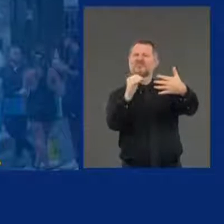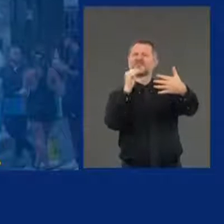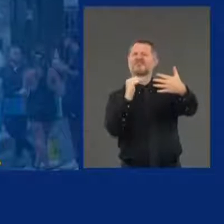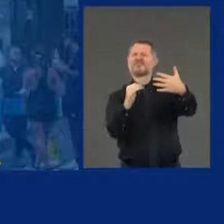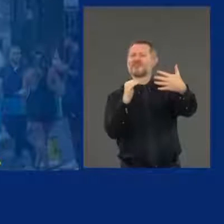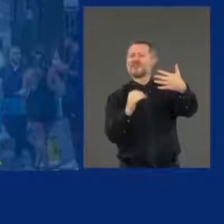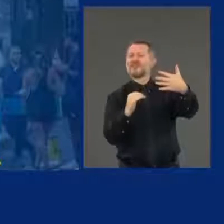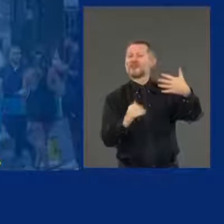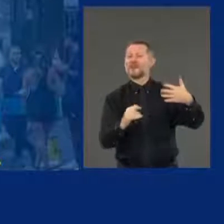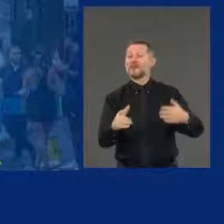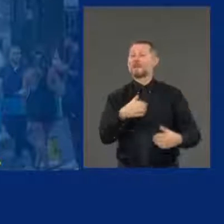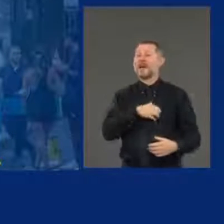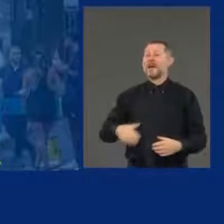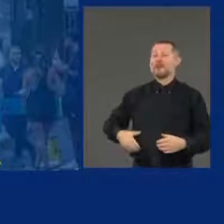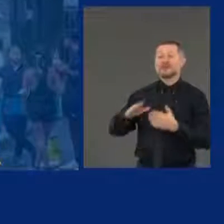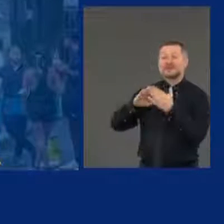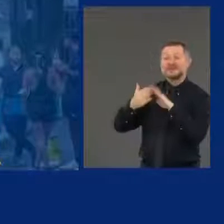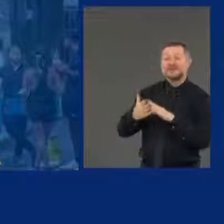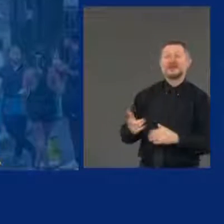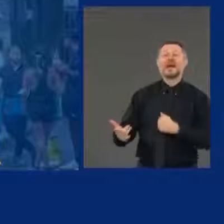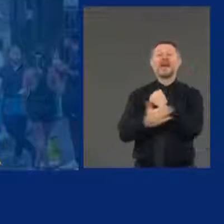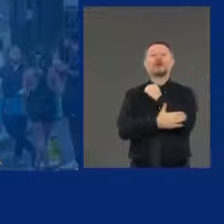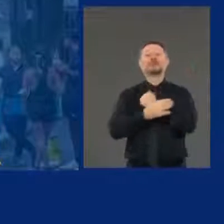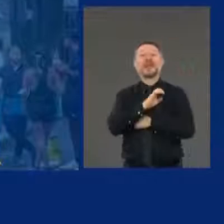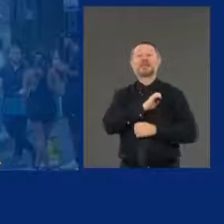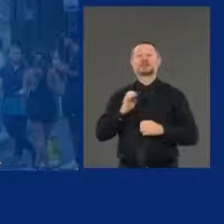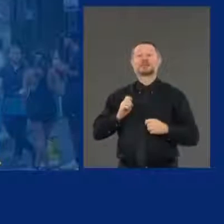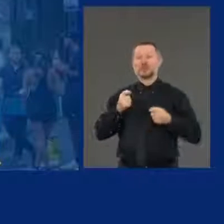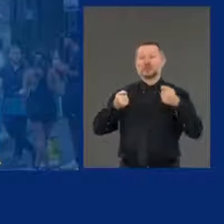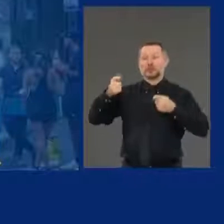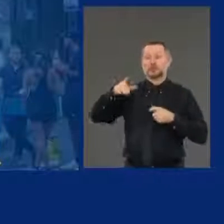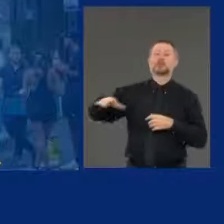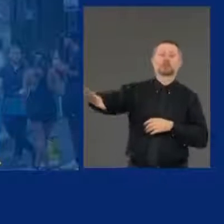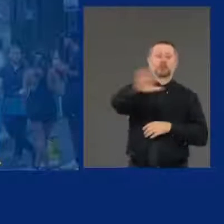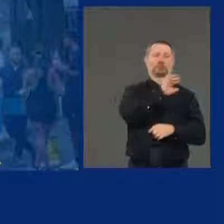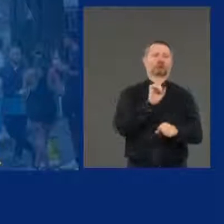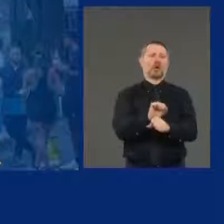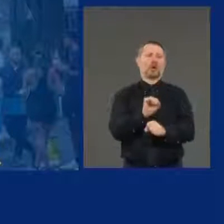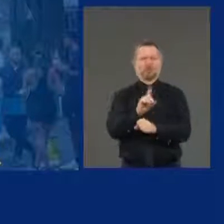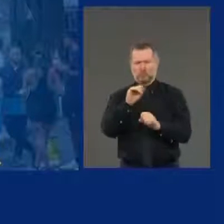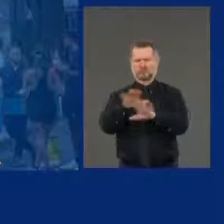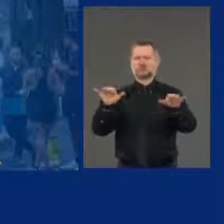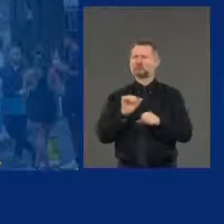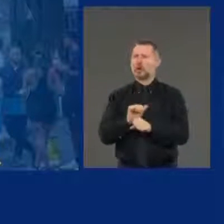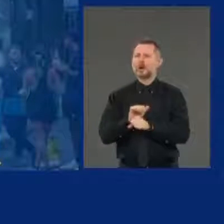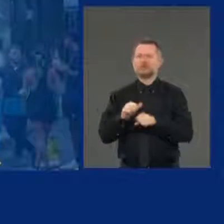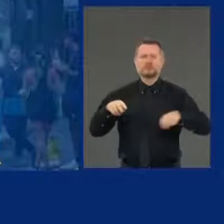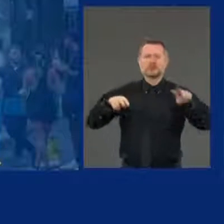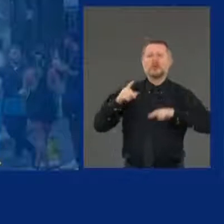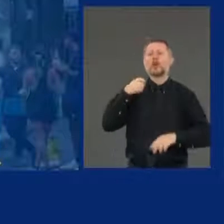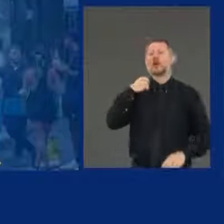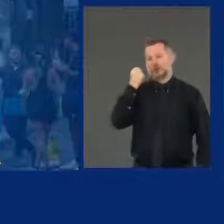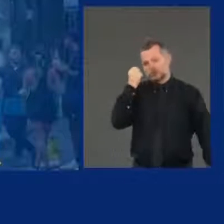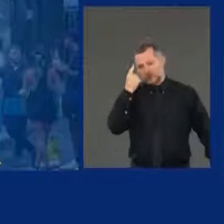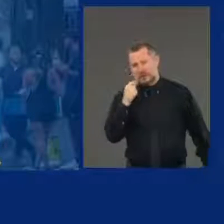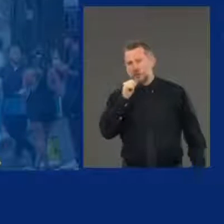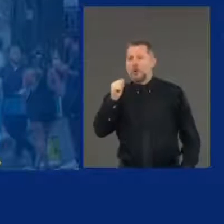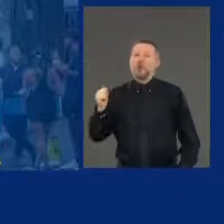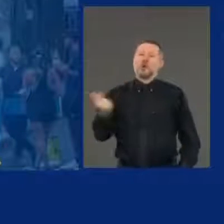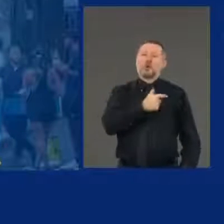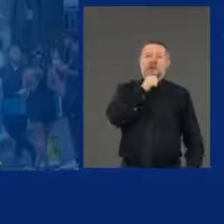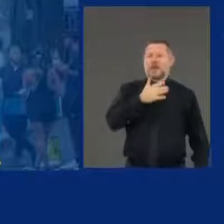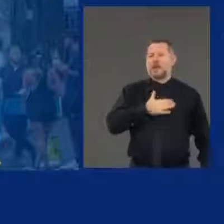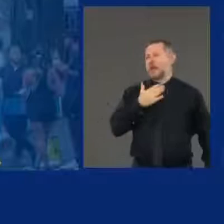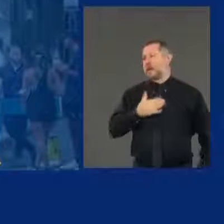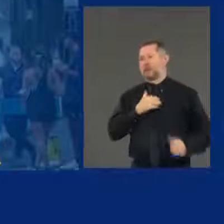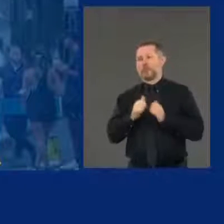Mayors, county executives, you have to do your job. I understand it's an unpopular position